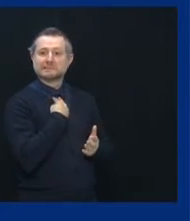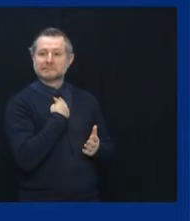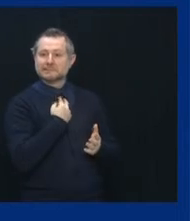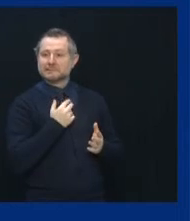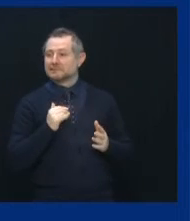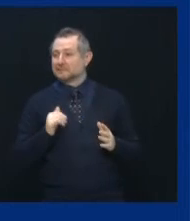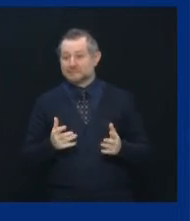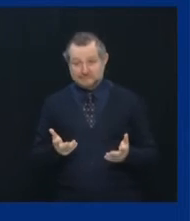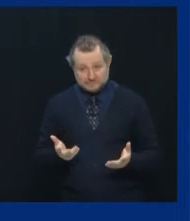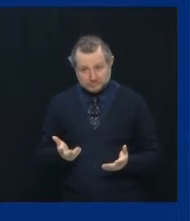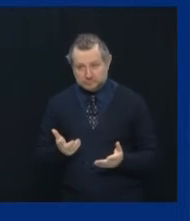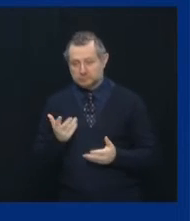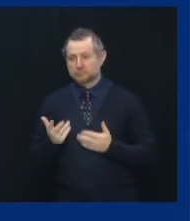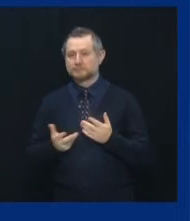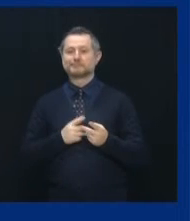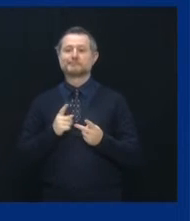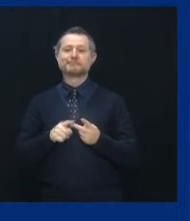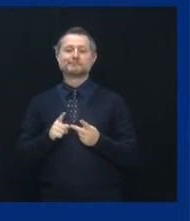bills,